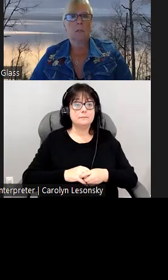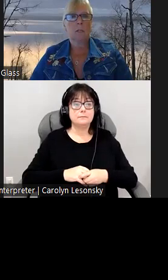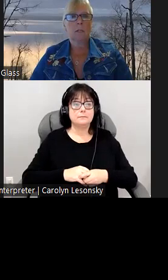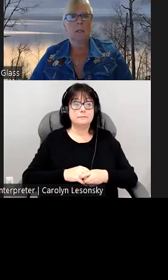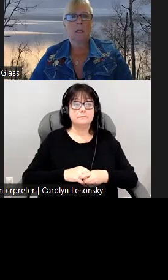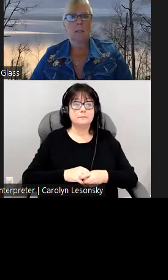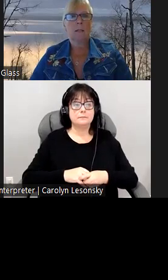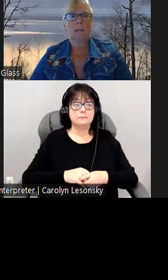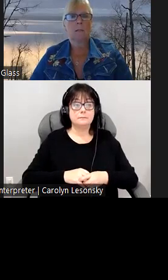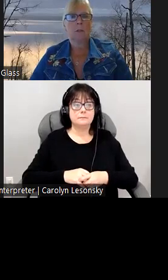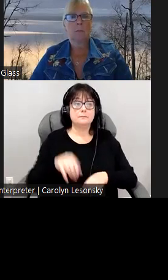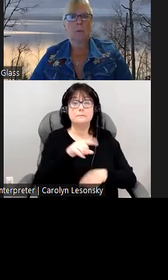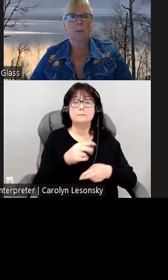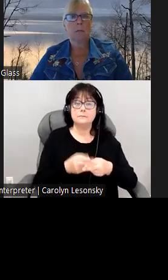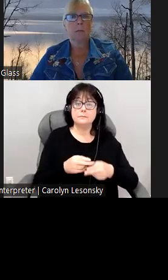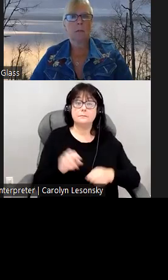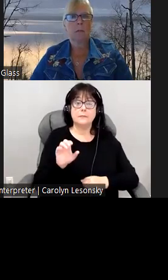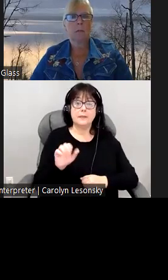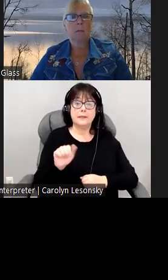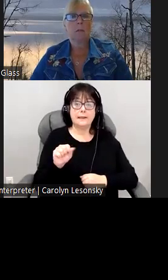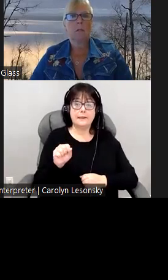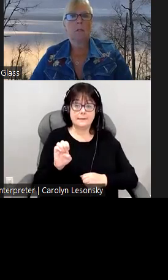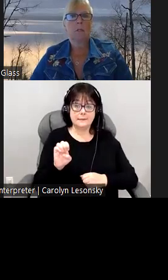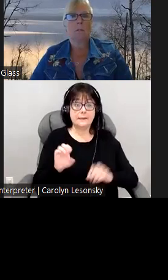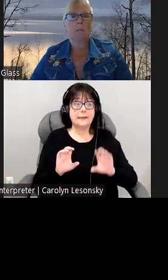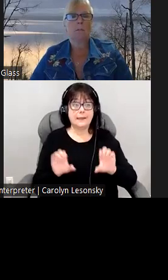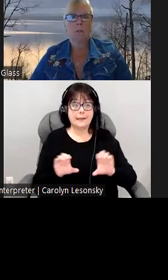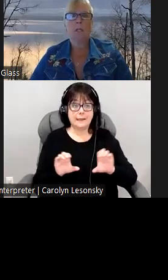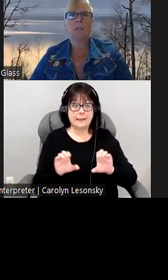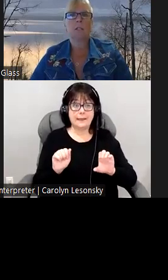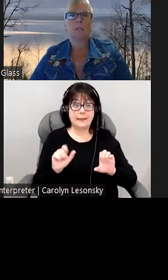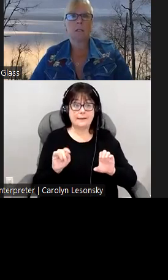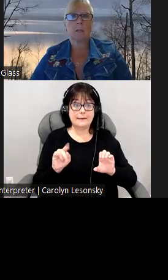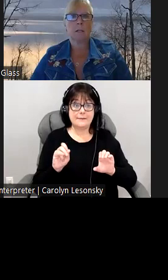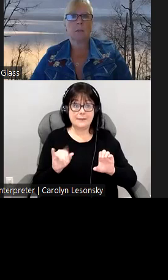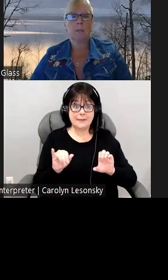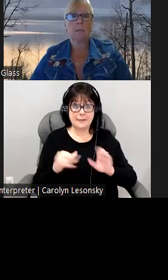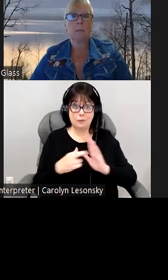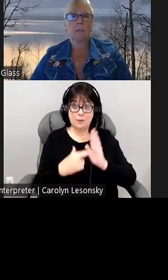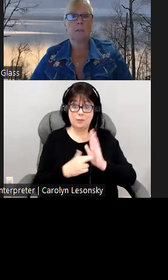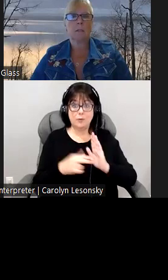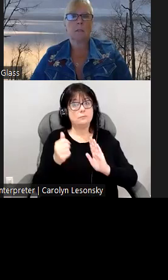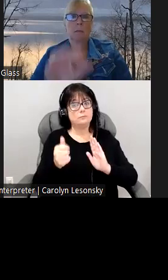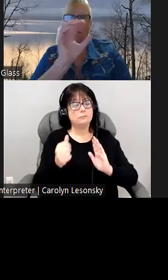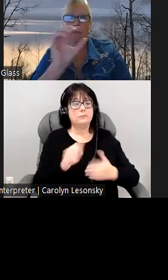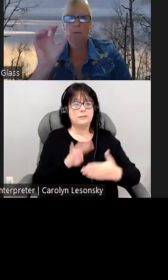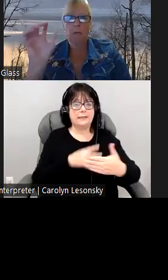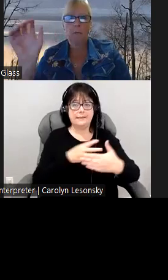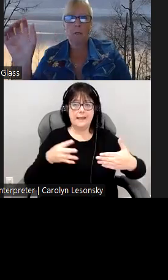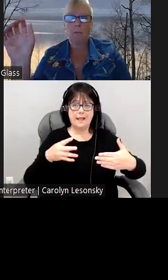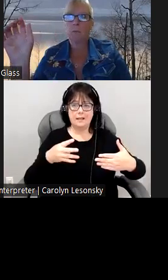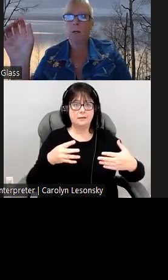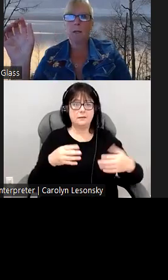61 is called the Case Activity Report. It's a very large Excel document. It's about